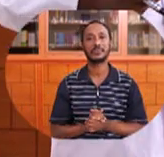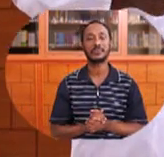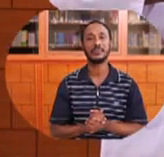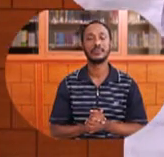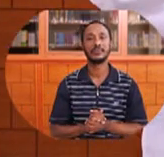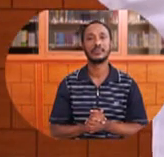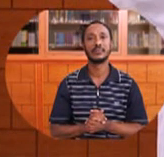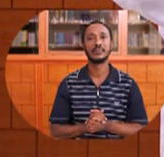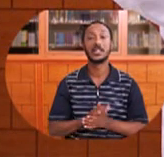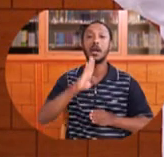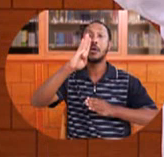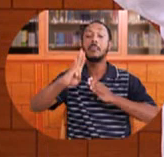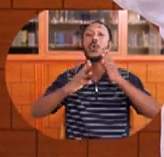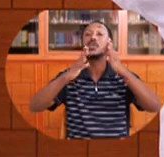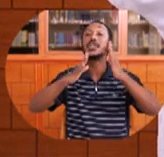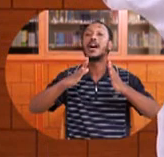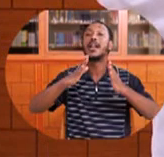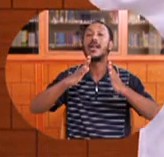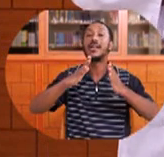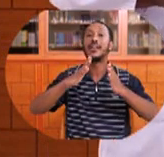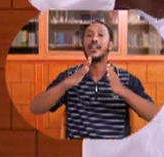When we come to biological treatment,